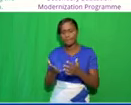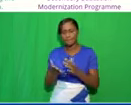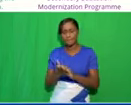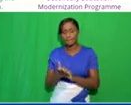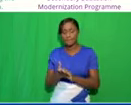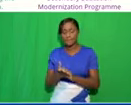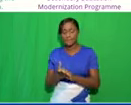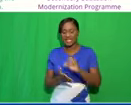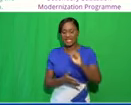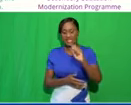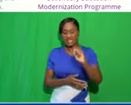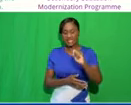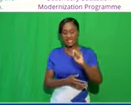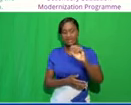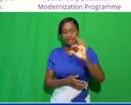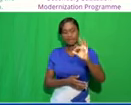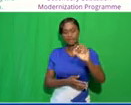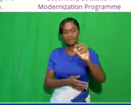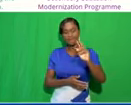St. Francois,